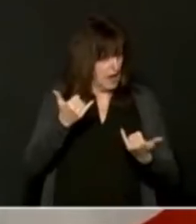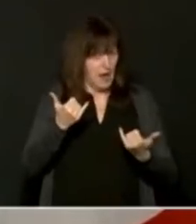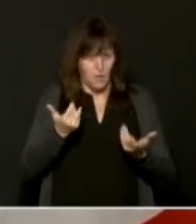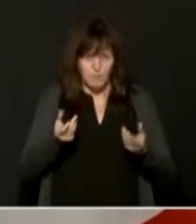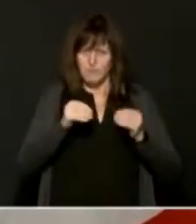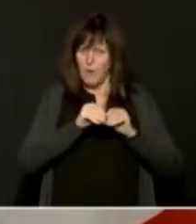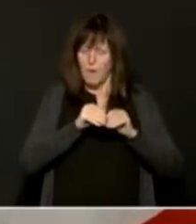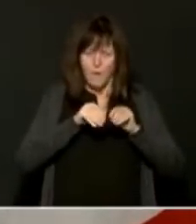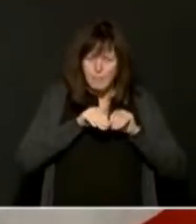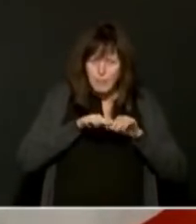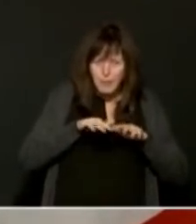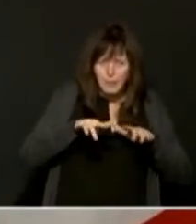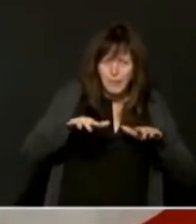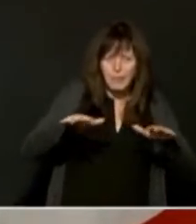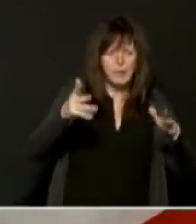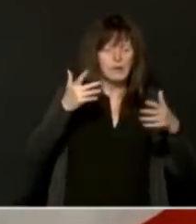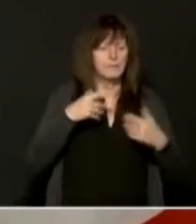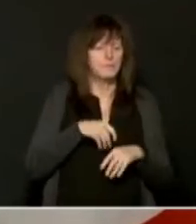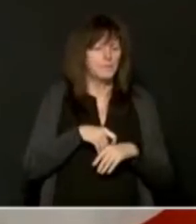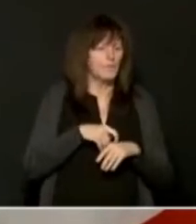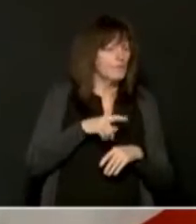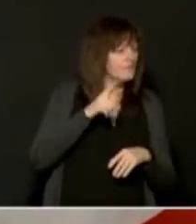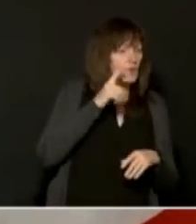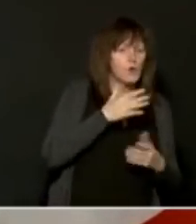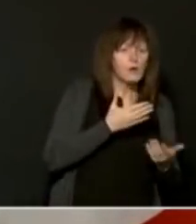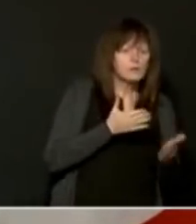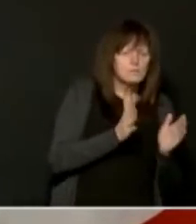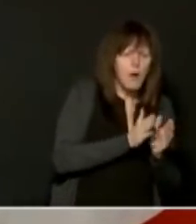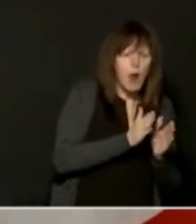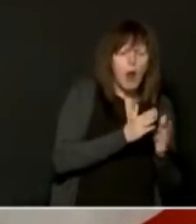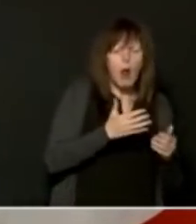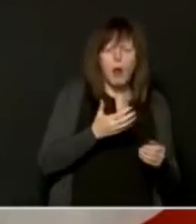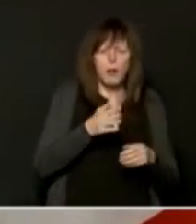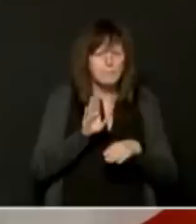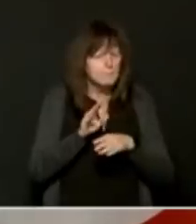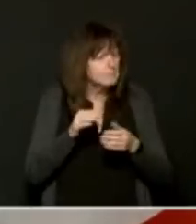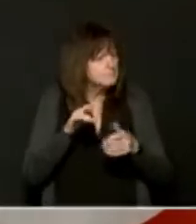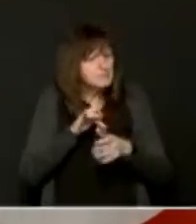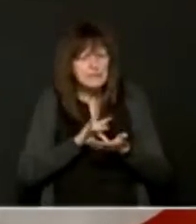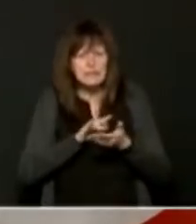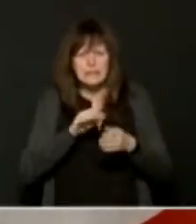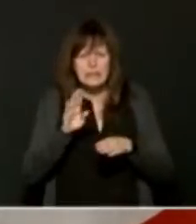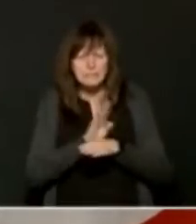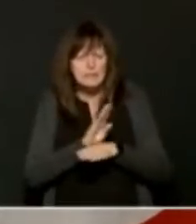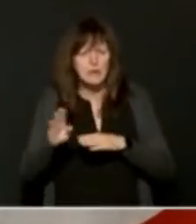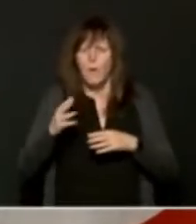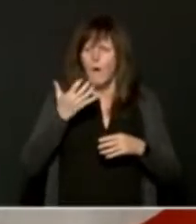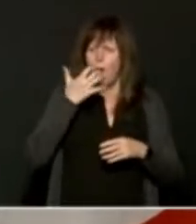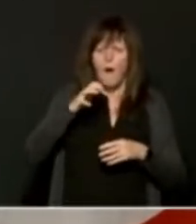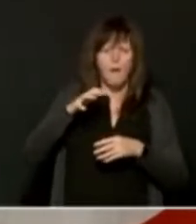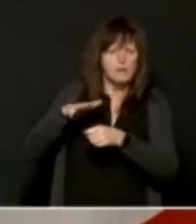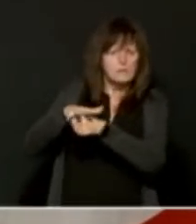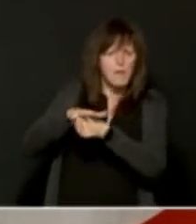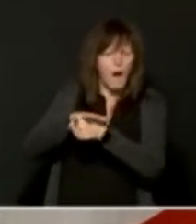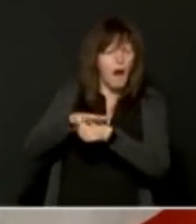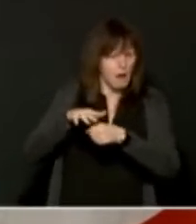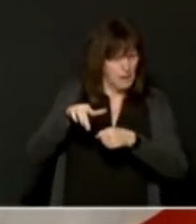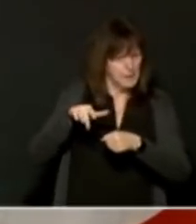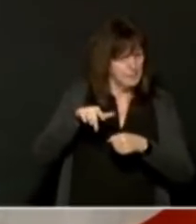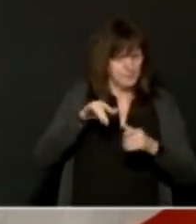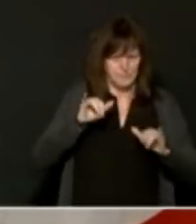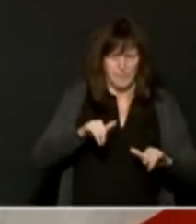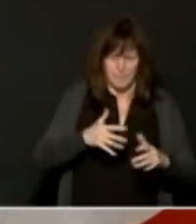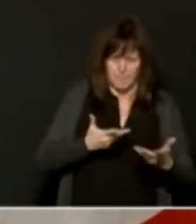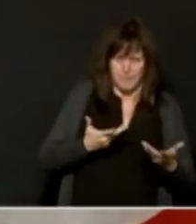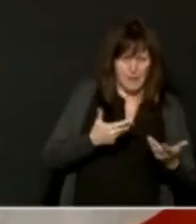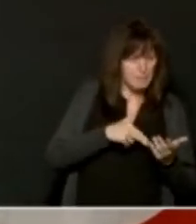medium-sized businesses in hotspot communities. What this means is that more and more Ontarians will be getting